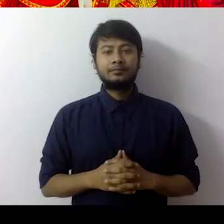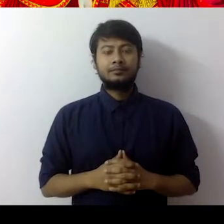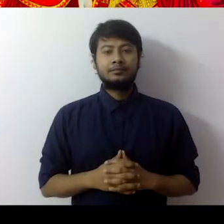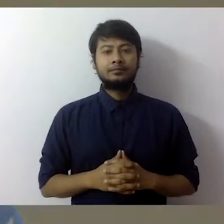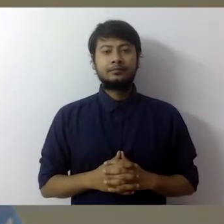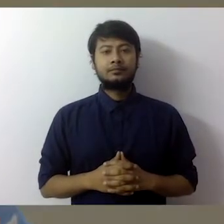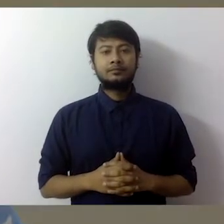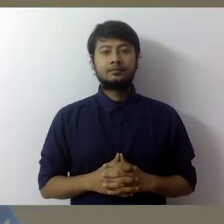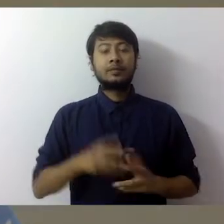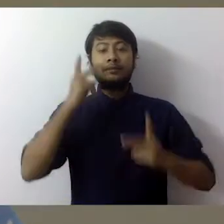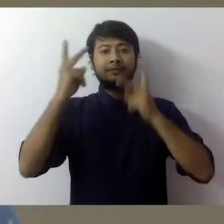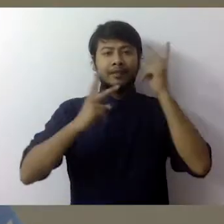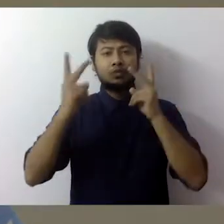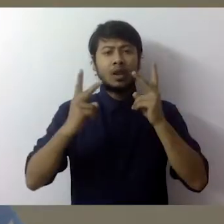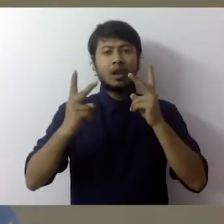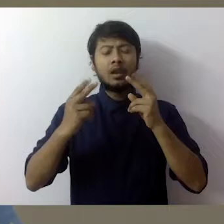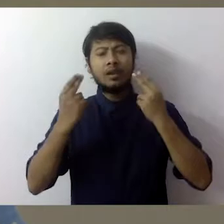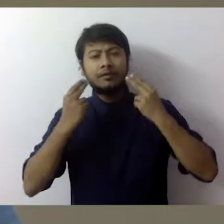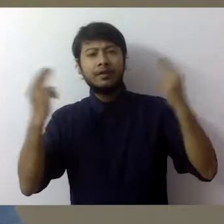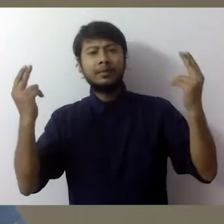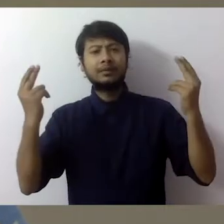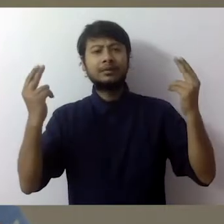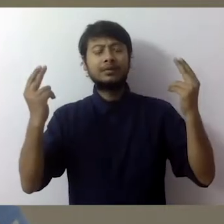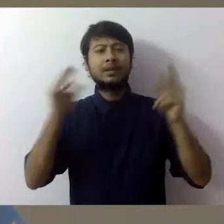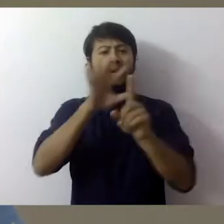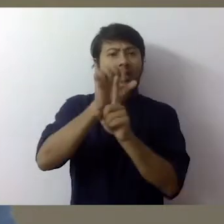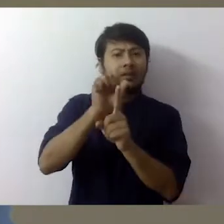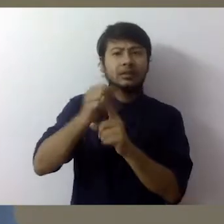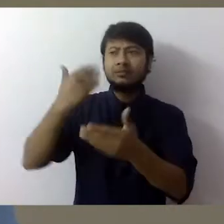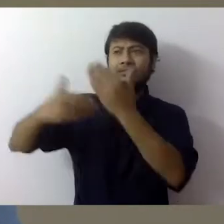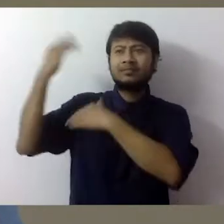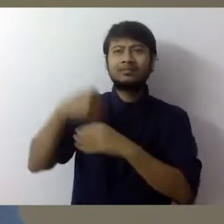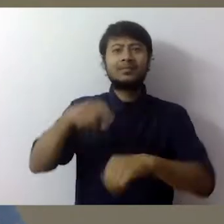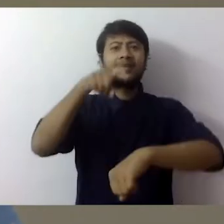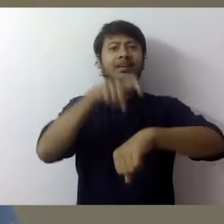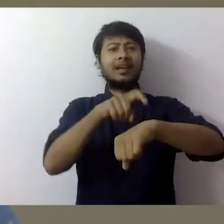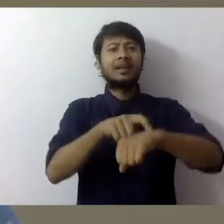The popular visual culture of the 19th and 20th centuries played a major